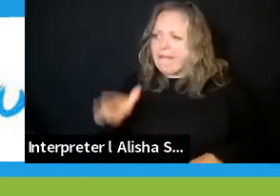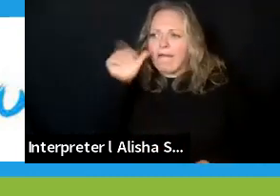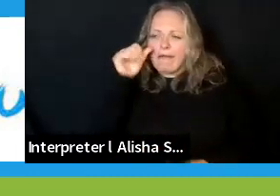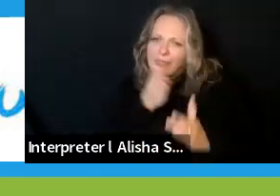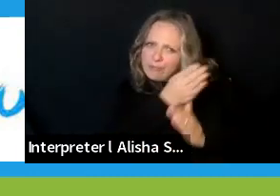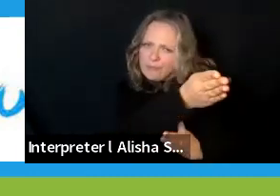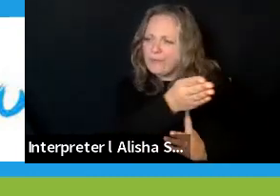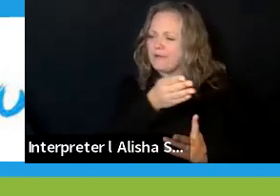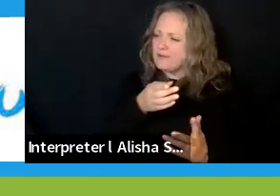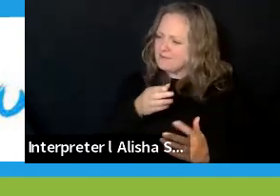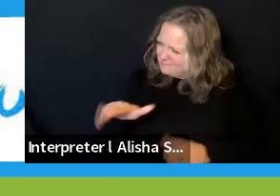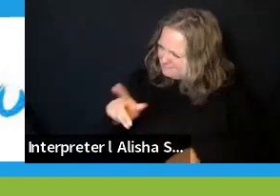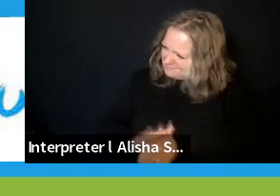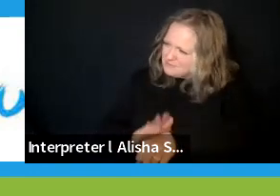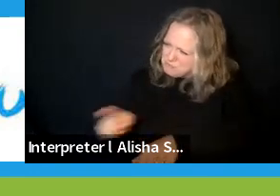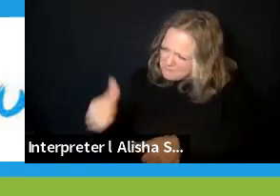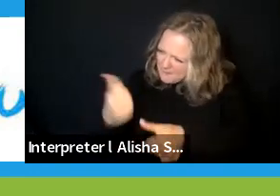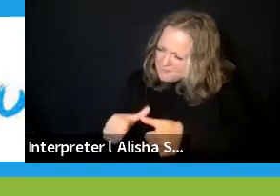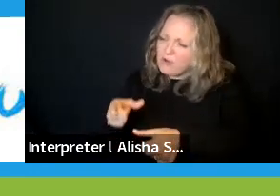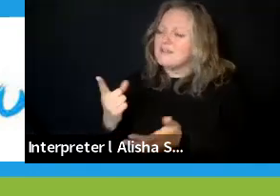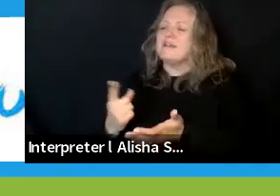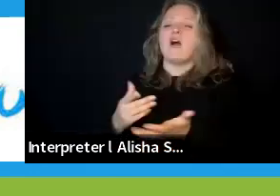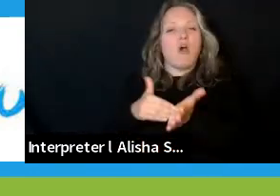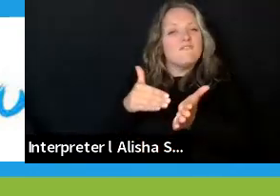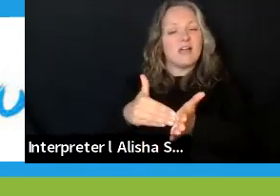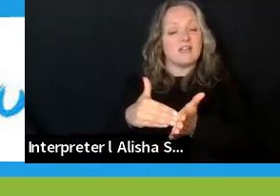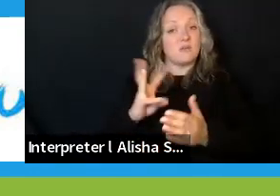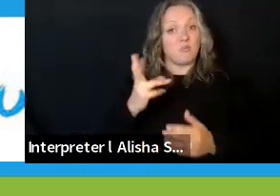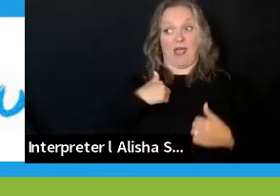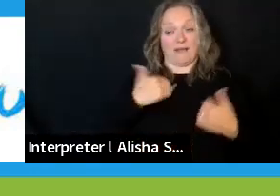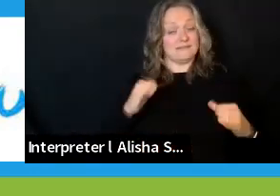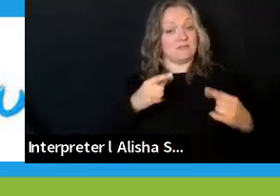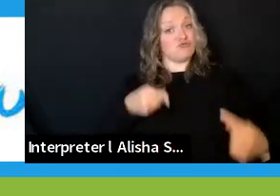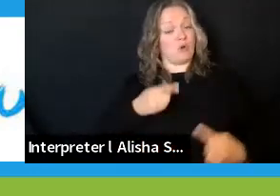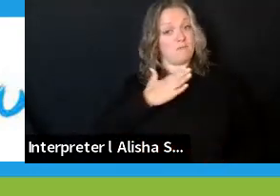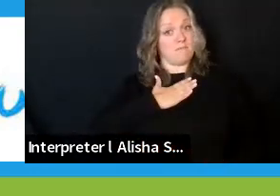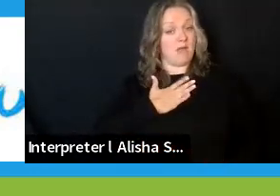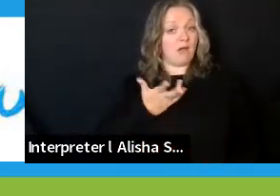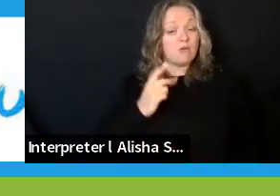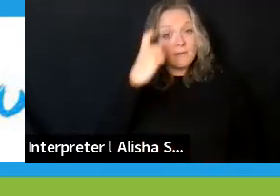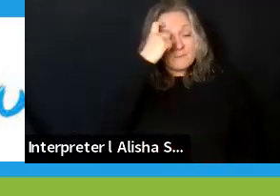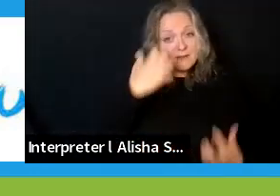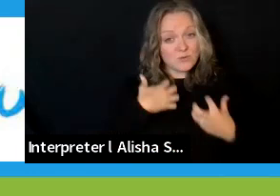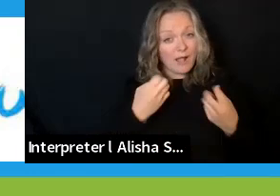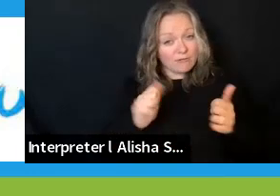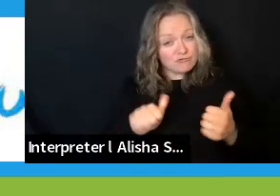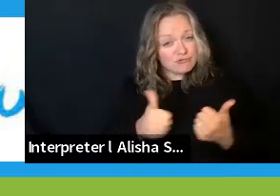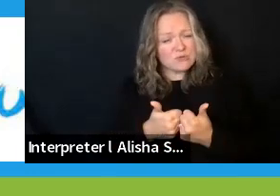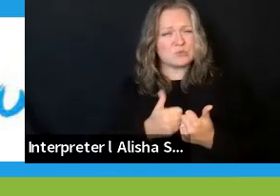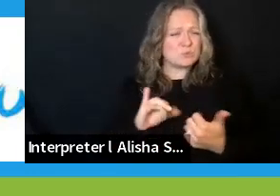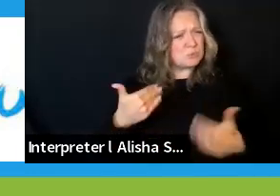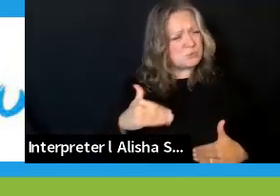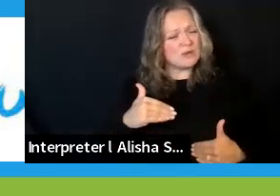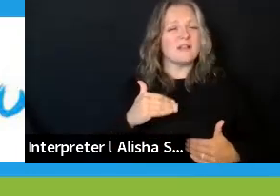remind themselves of their resilience. Oftentimes when I still struggle with my mental health challenges, being able to look at the things